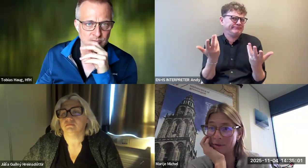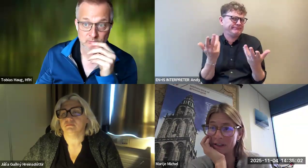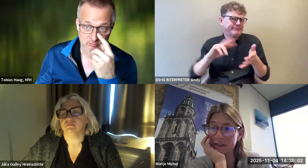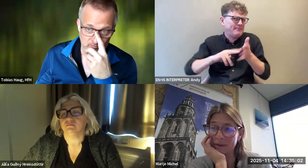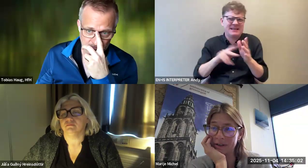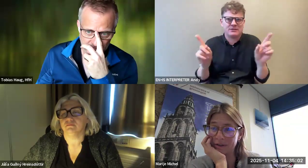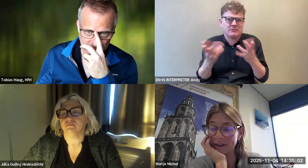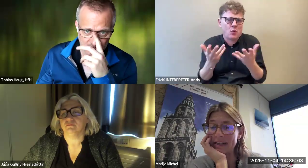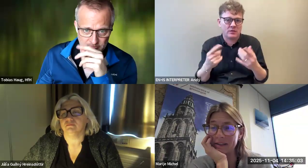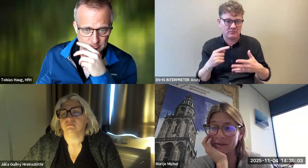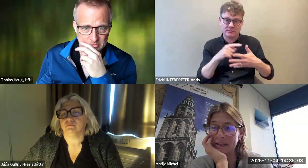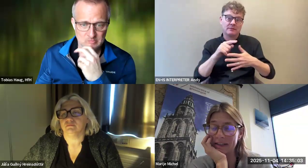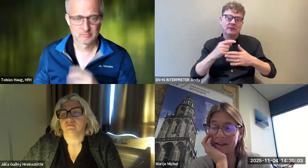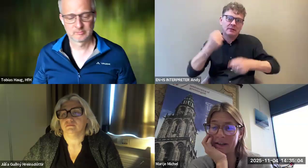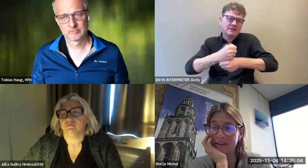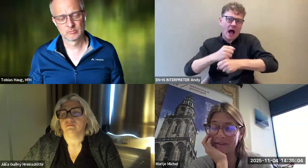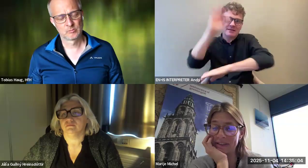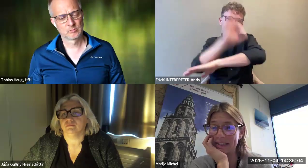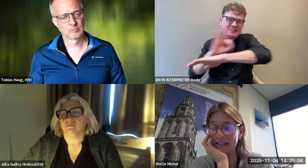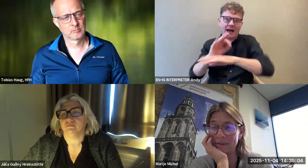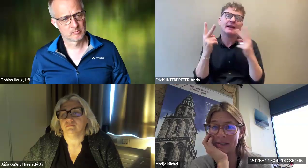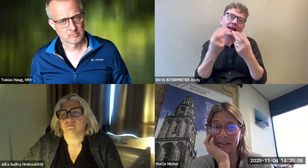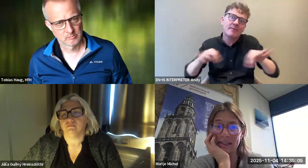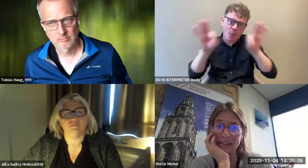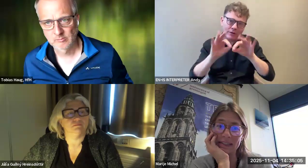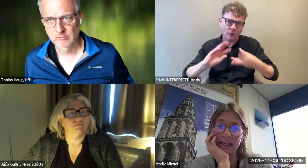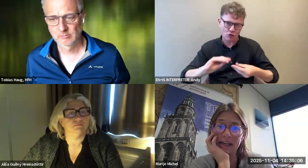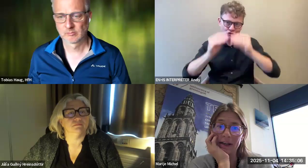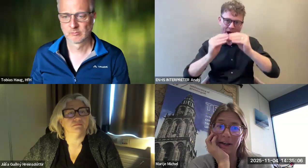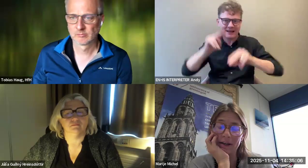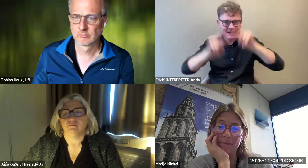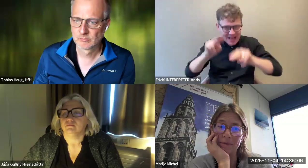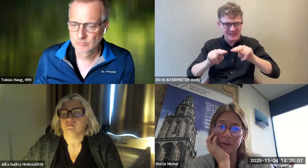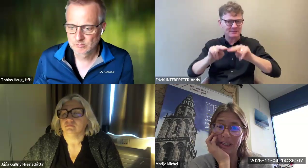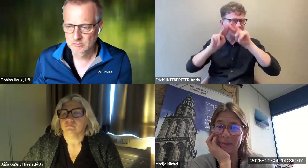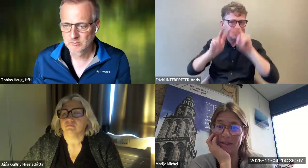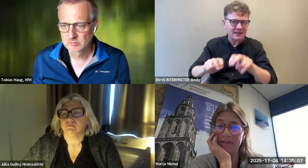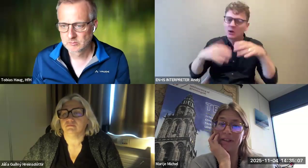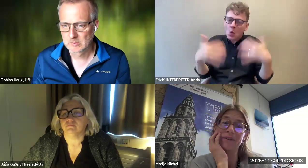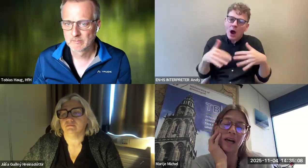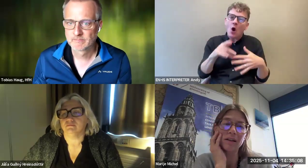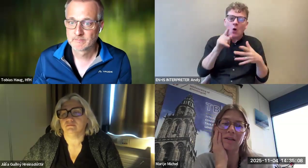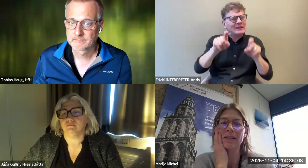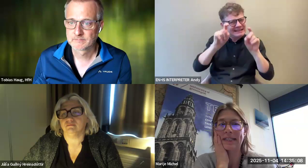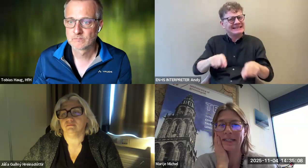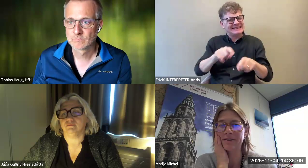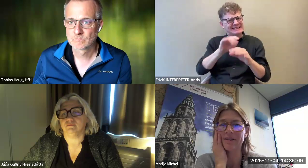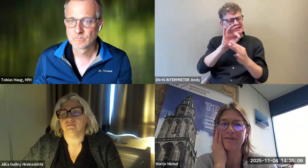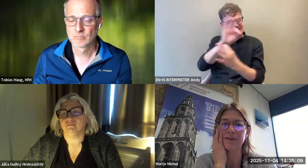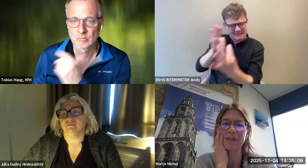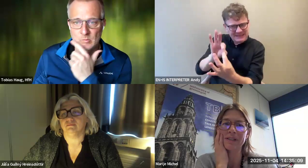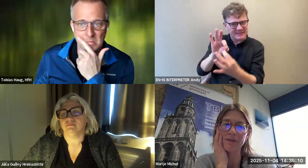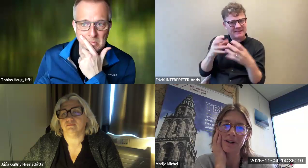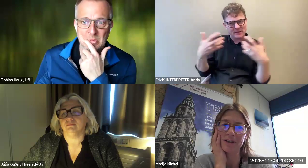is really important when you're creating those kind of assessment studies. You need specific for young learners, clear